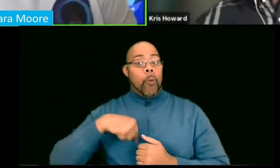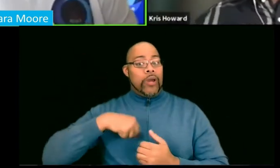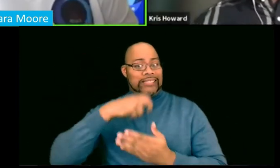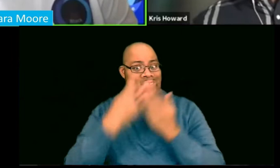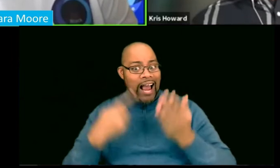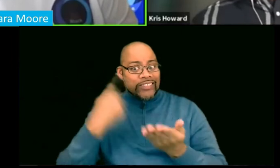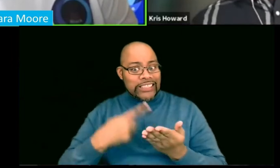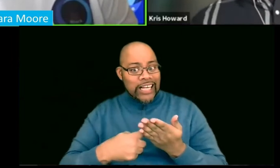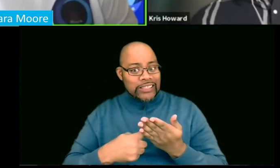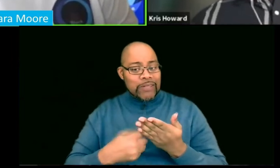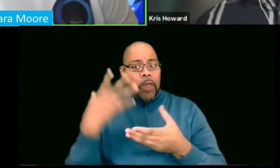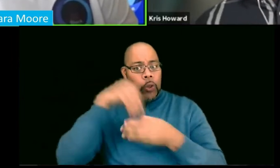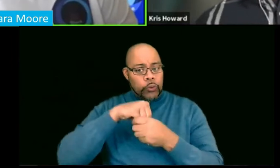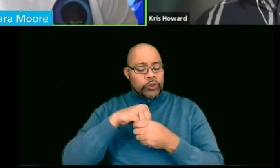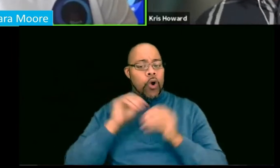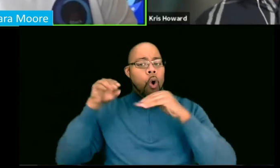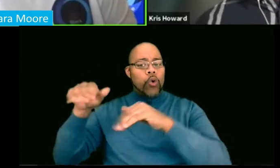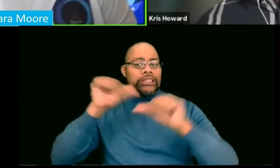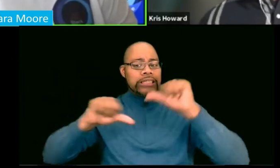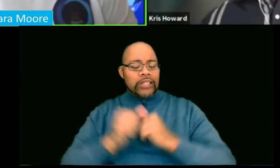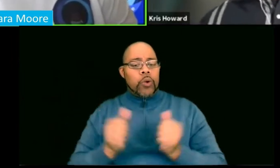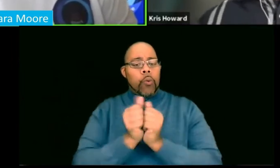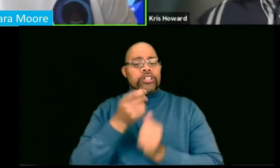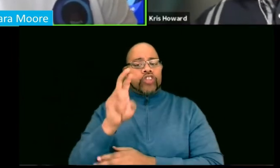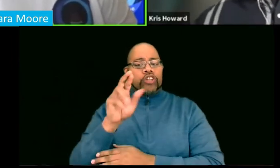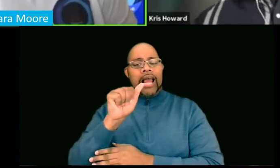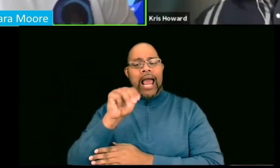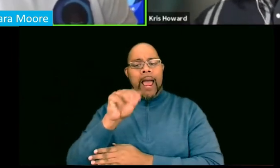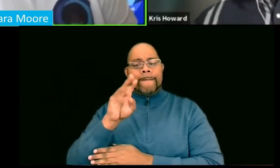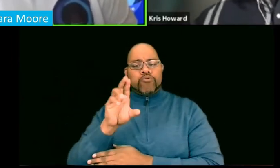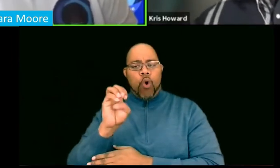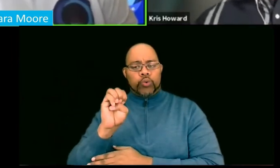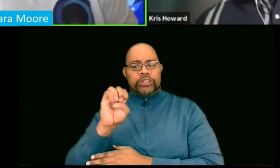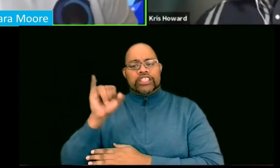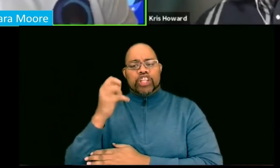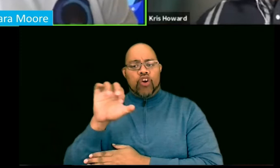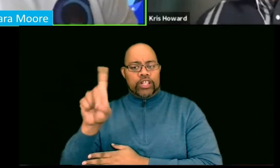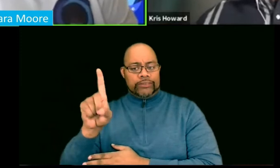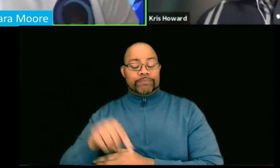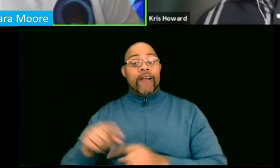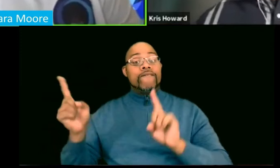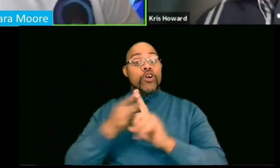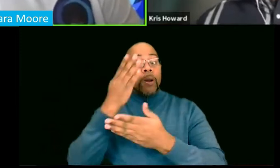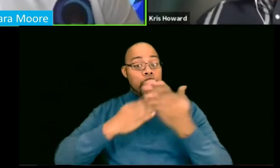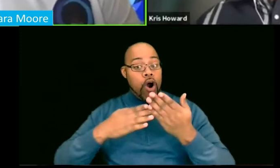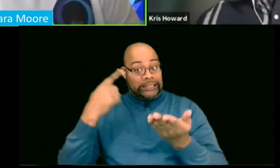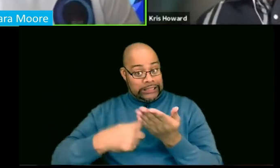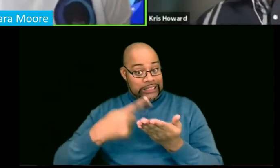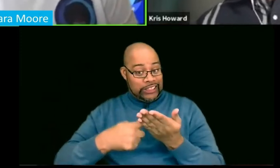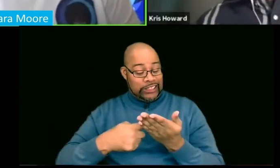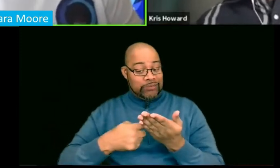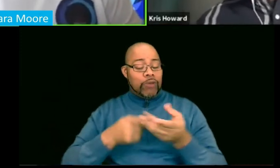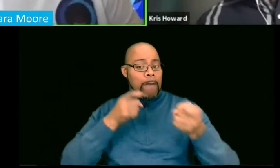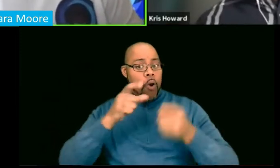today, we're diving into inclusion in ocean sciences with Dr. Ambrose Jearld. The first part